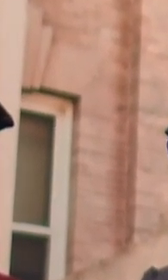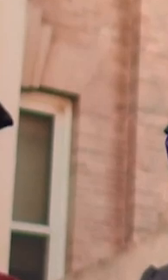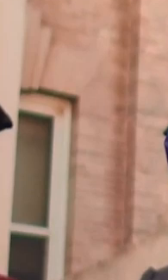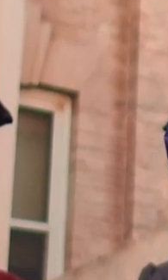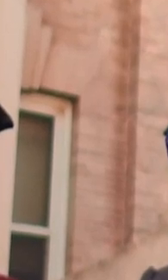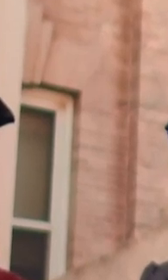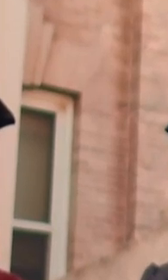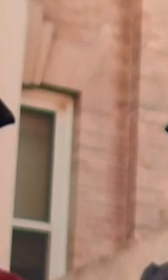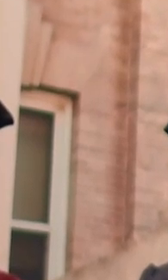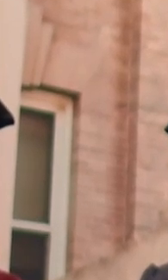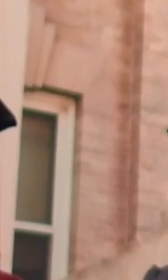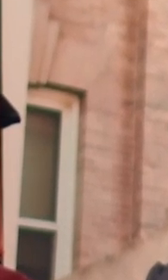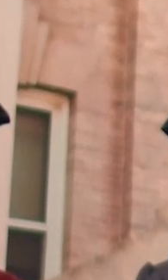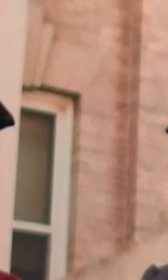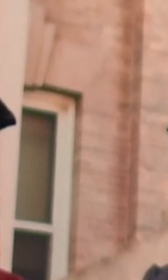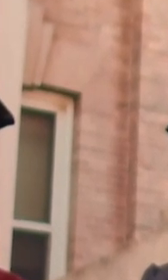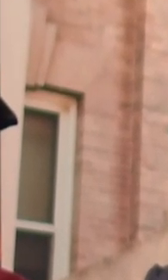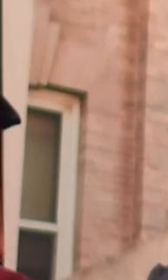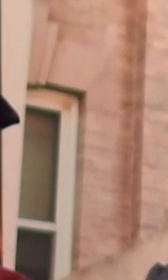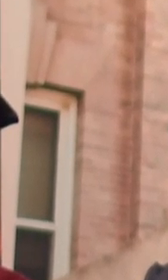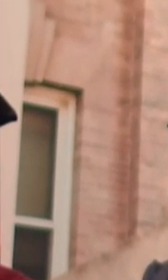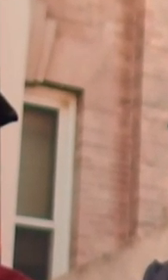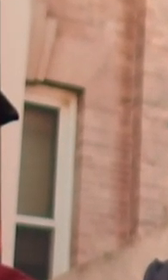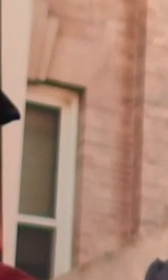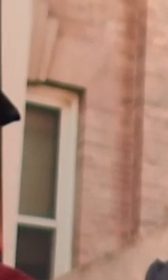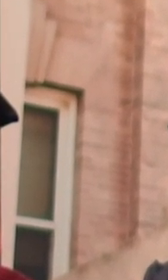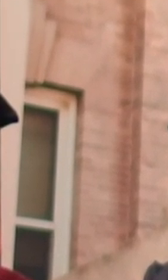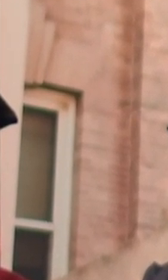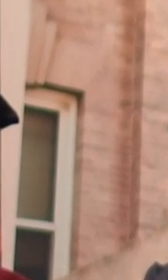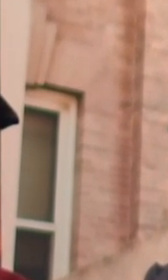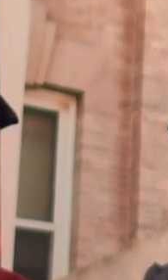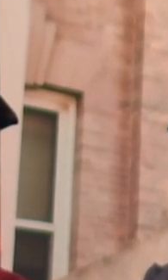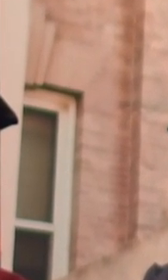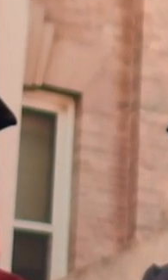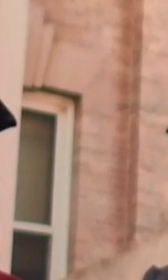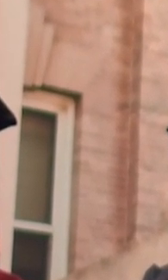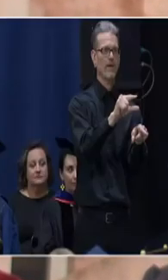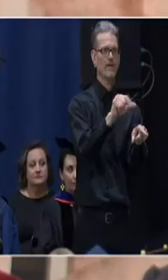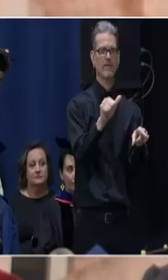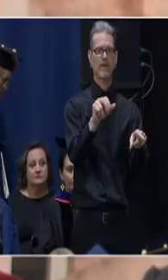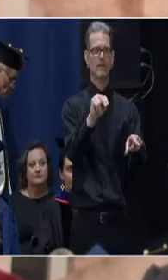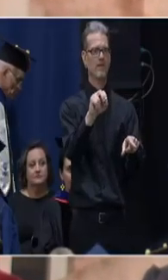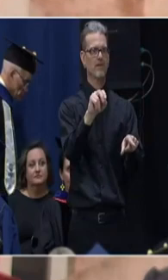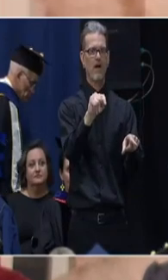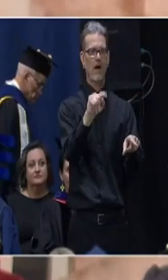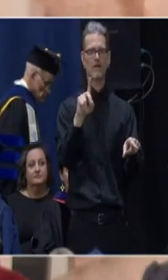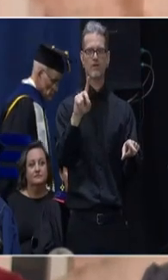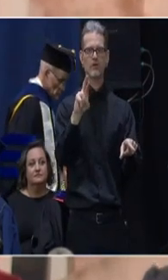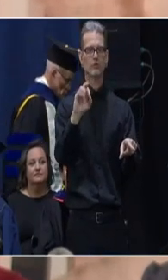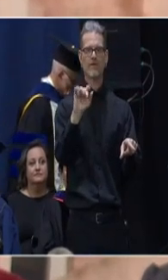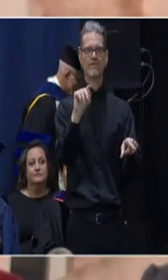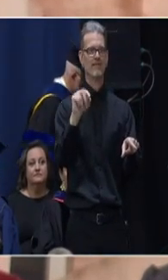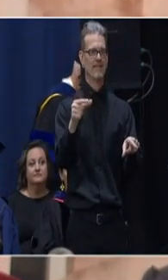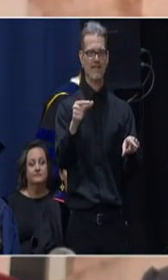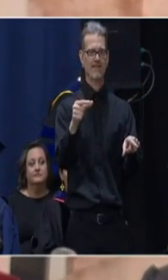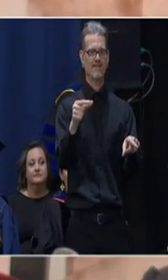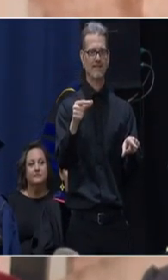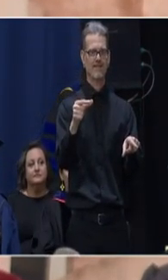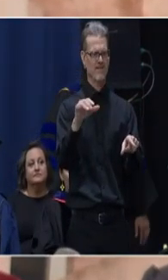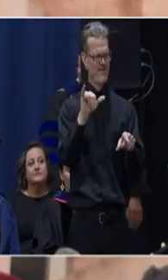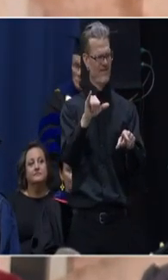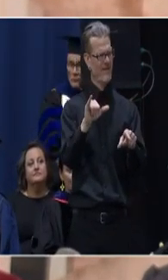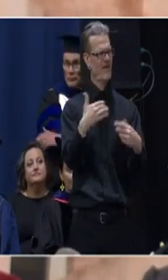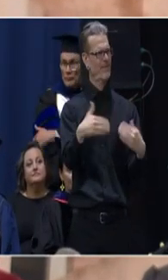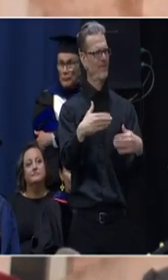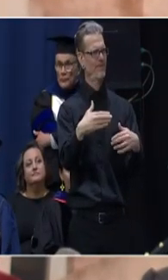which is inscribed with the motto, "Rowing, not drifting." This resonates with me as a powerful,